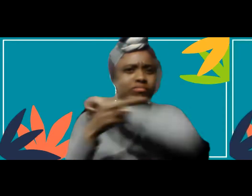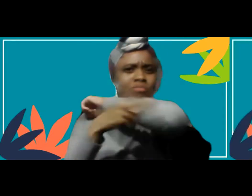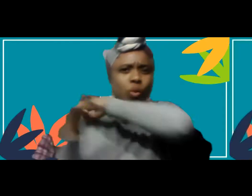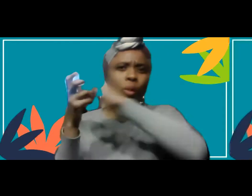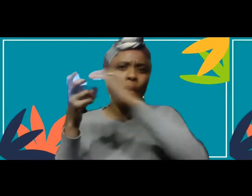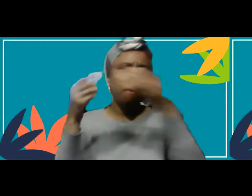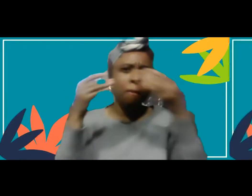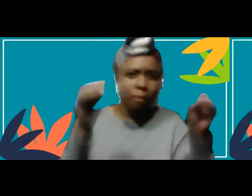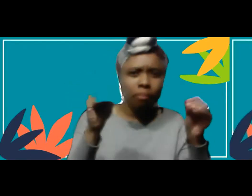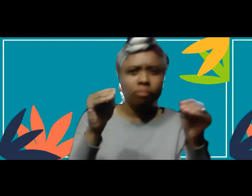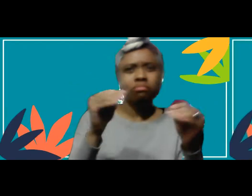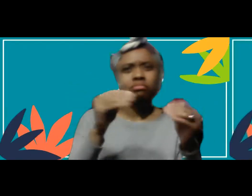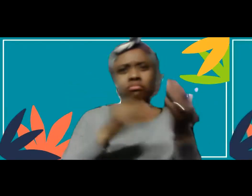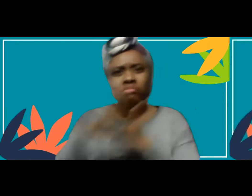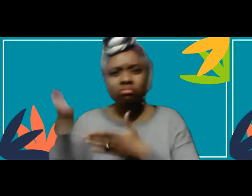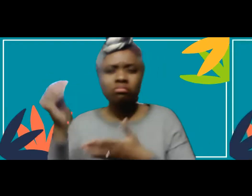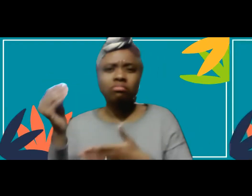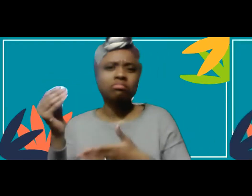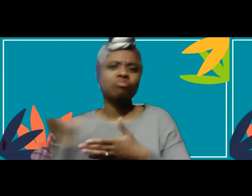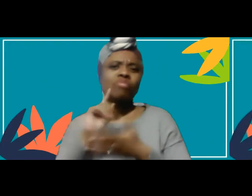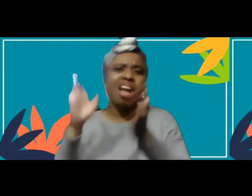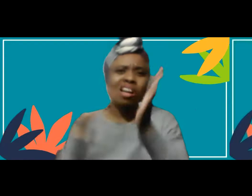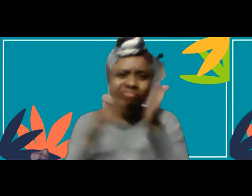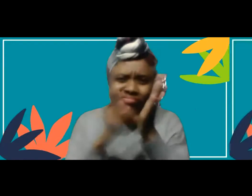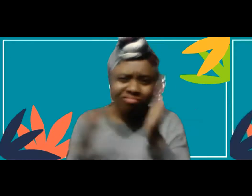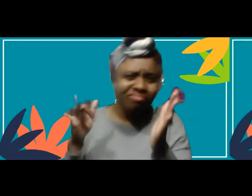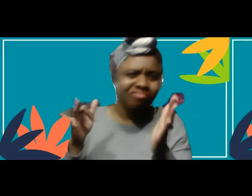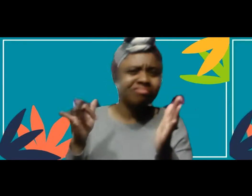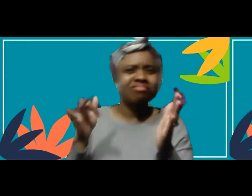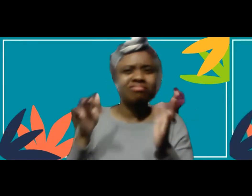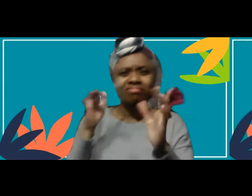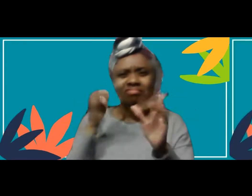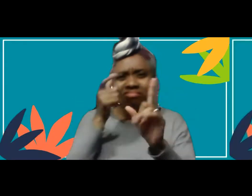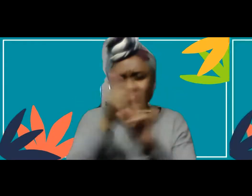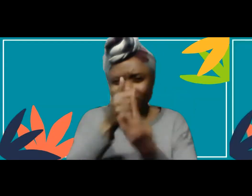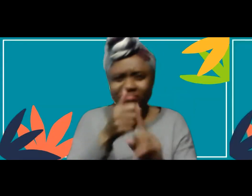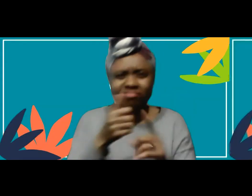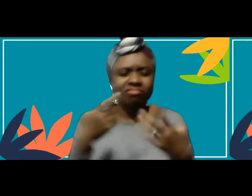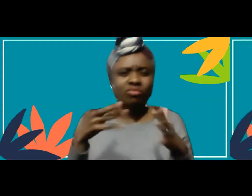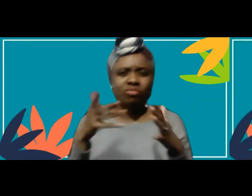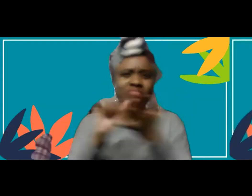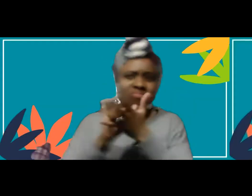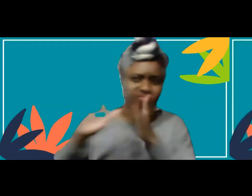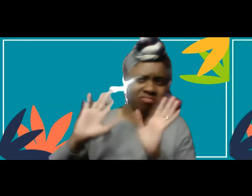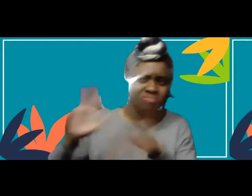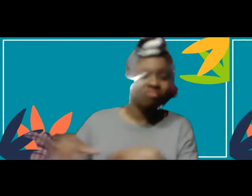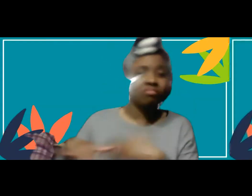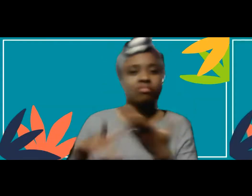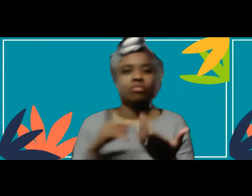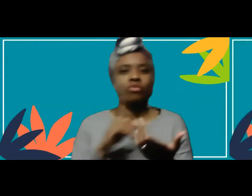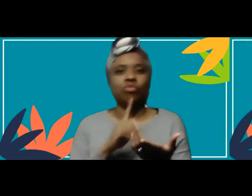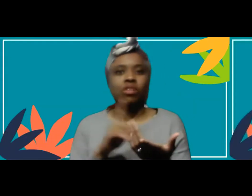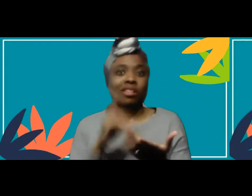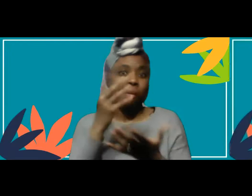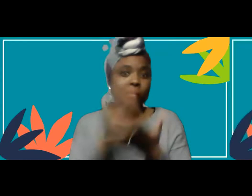sold, to be exploited, to be thrown away. And so the epidemic of missing and murdered